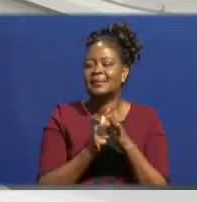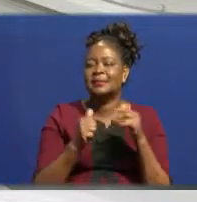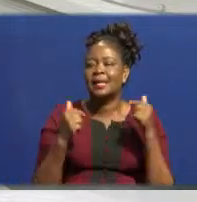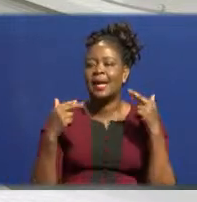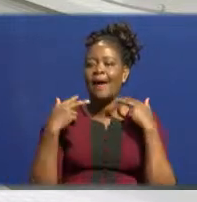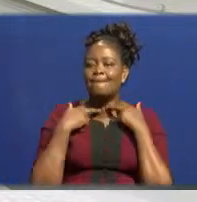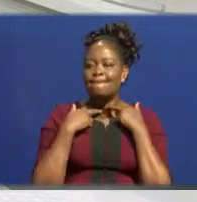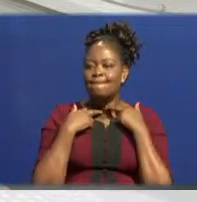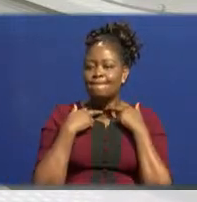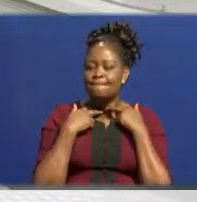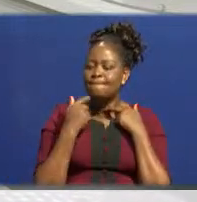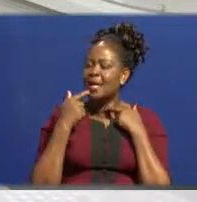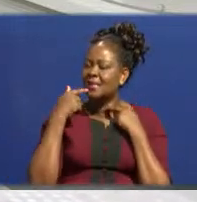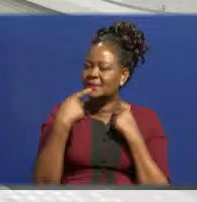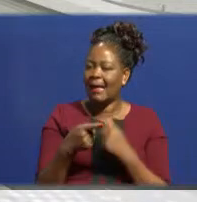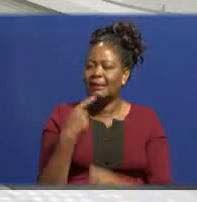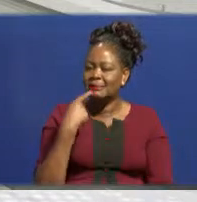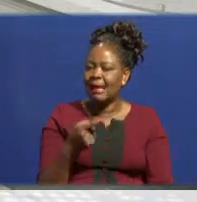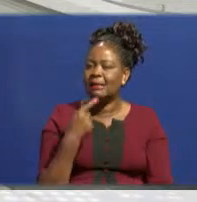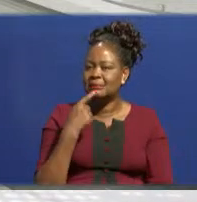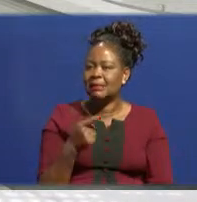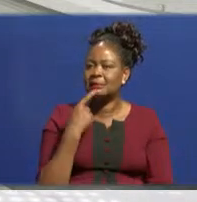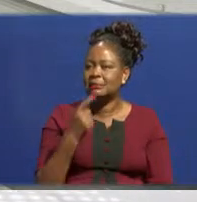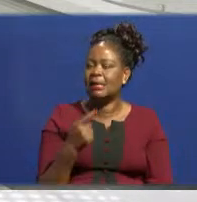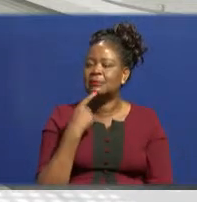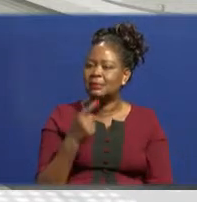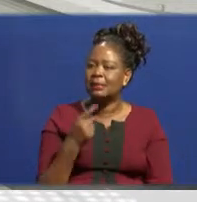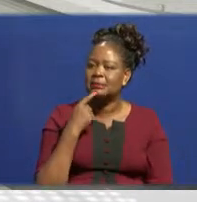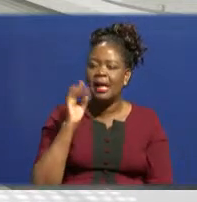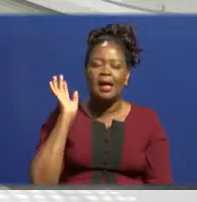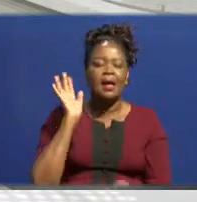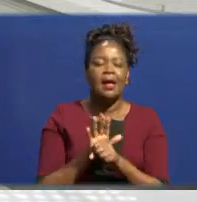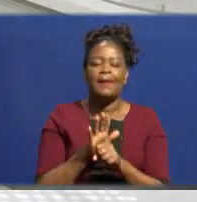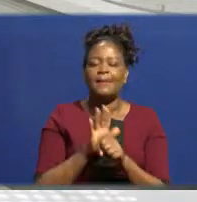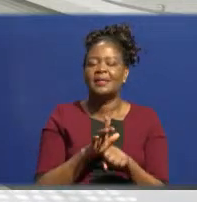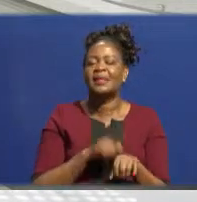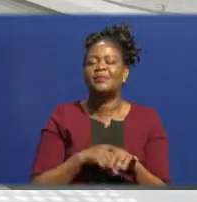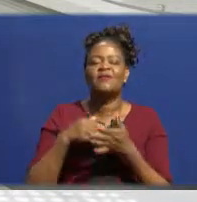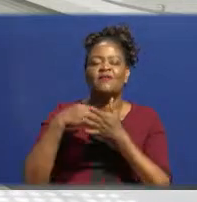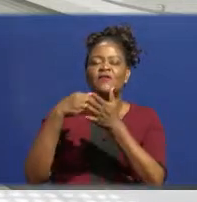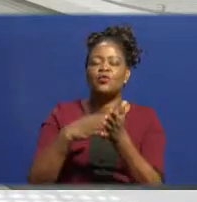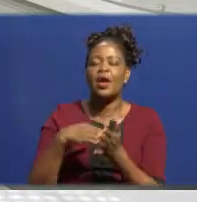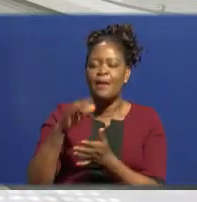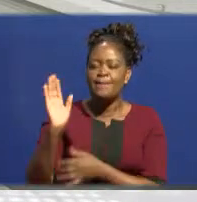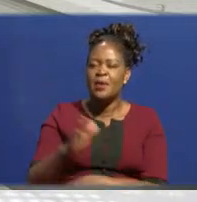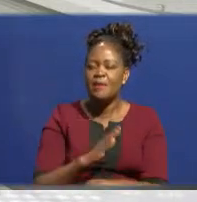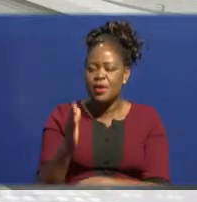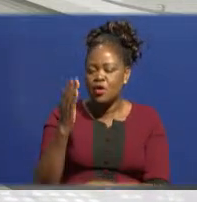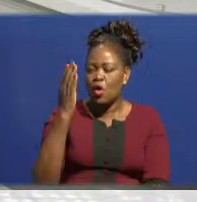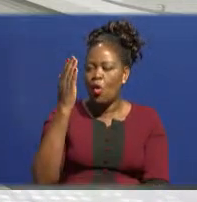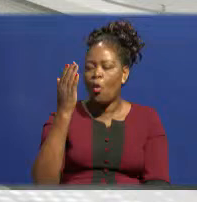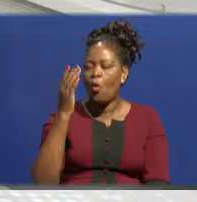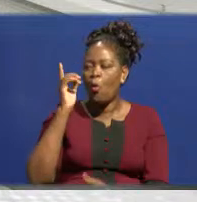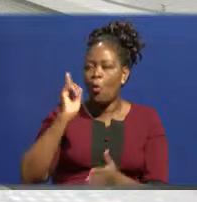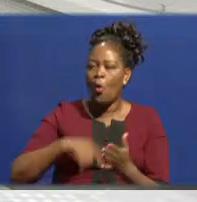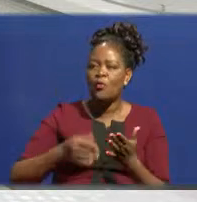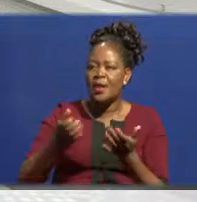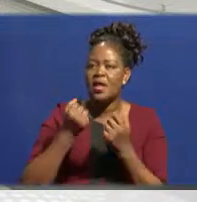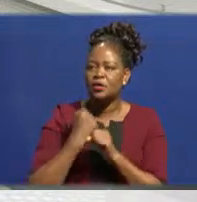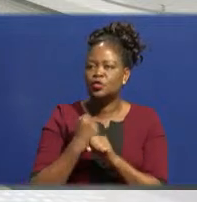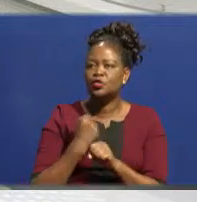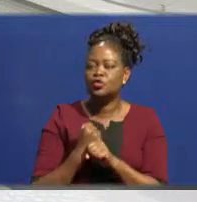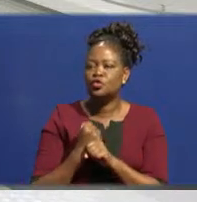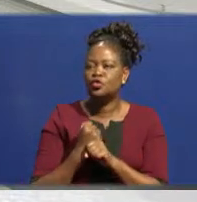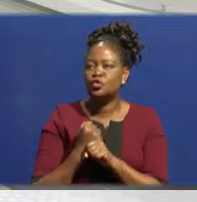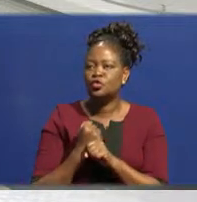I have repeated it many times. We have a weak parliament at the moment. What we need to do it is to